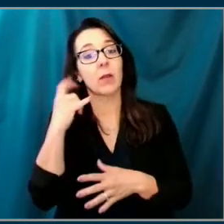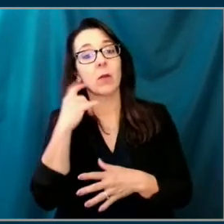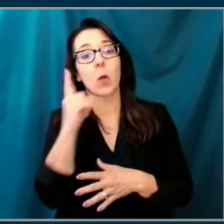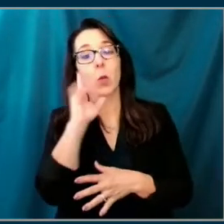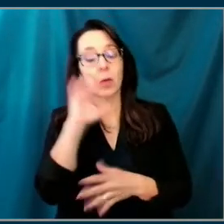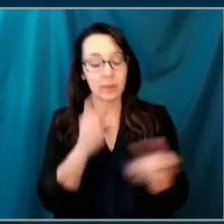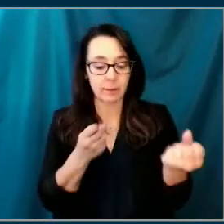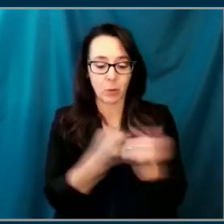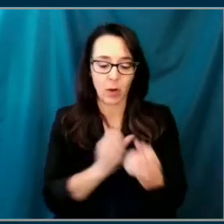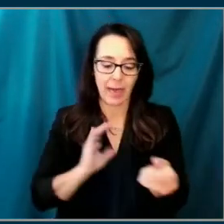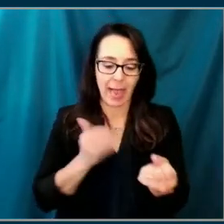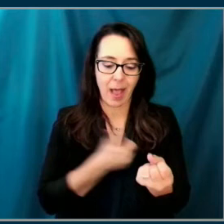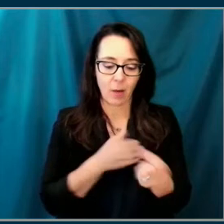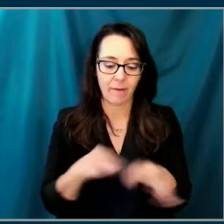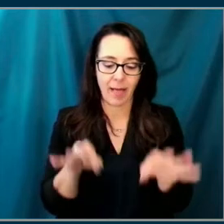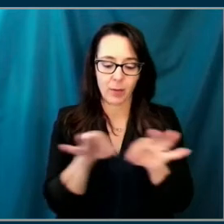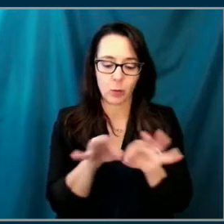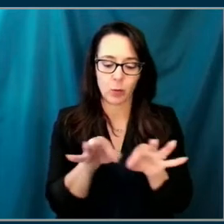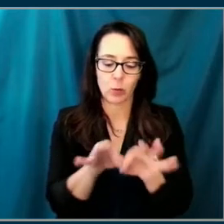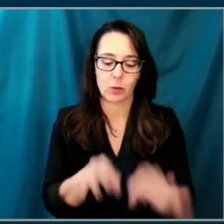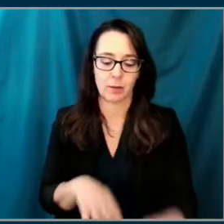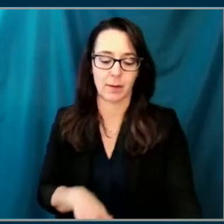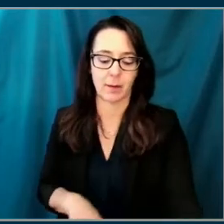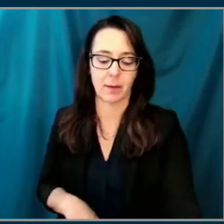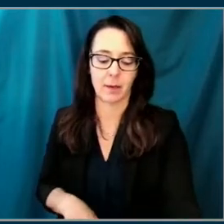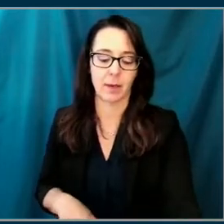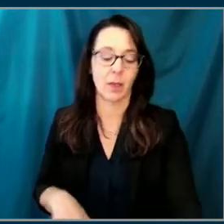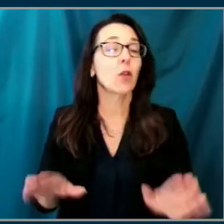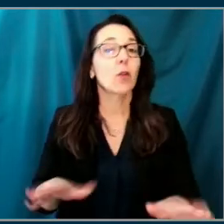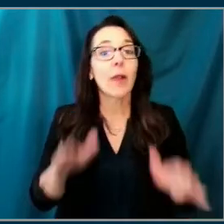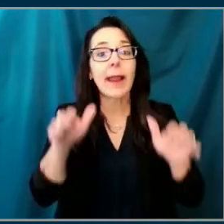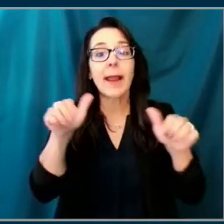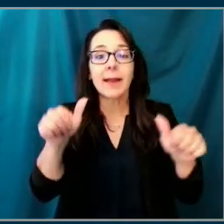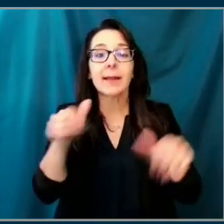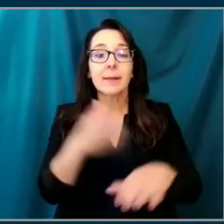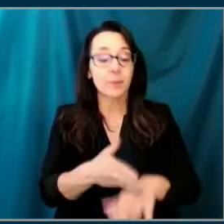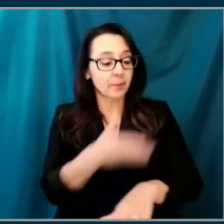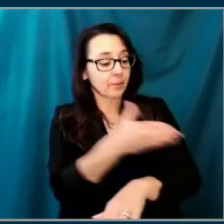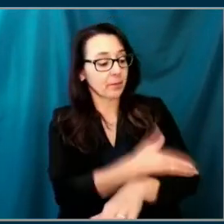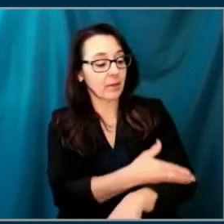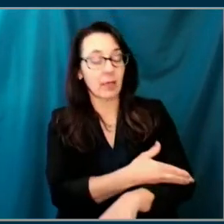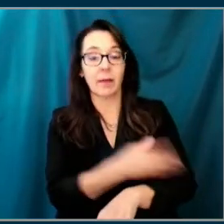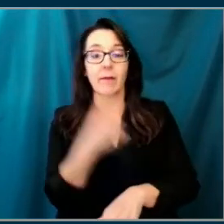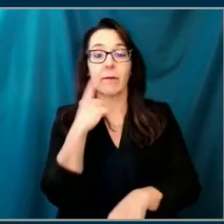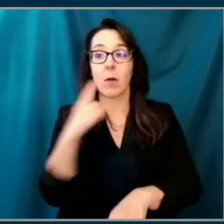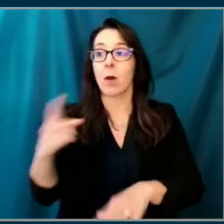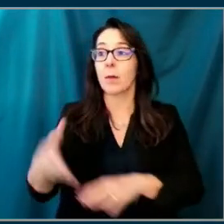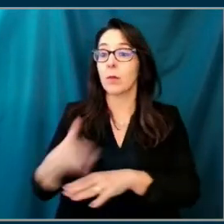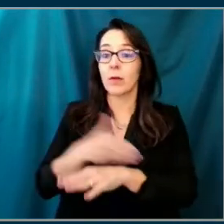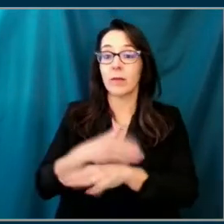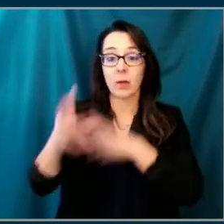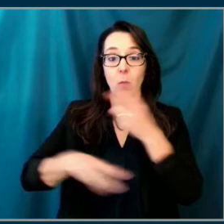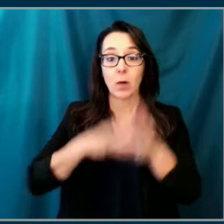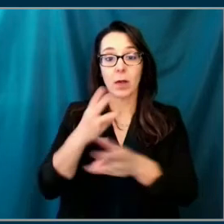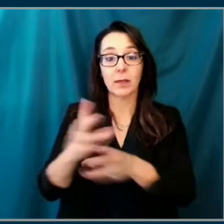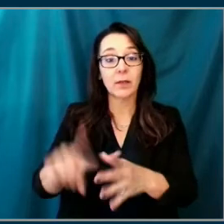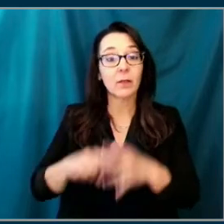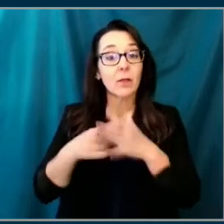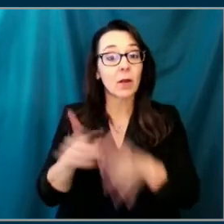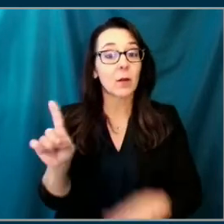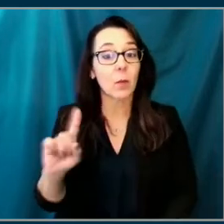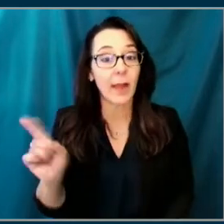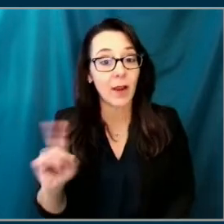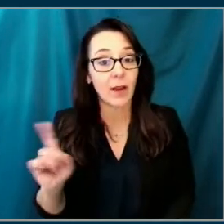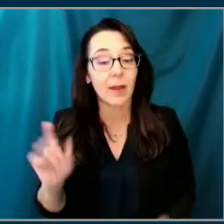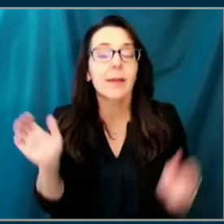values. The greatest strides California has made for the betterment of the entire world all started with a small group